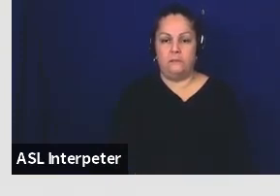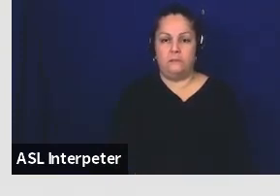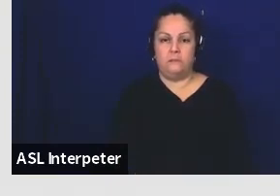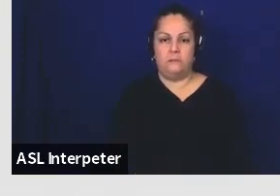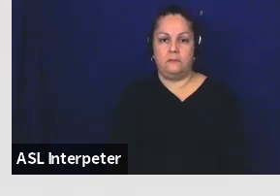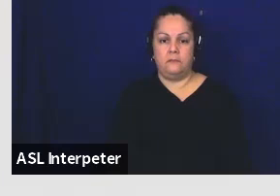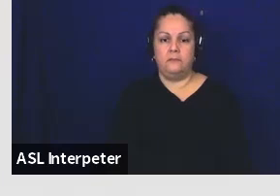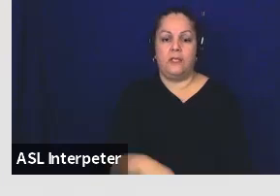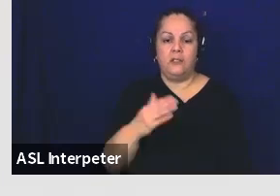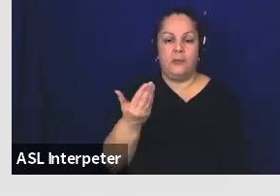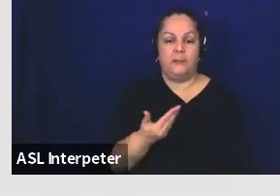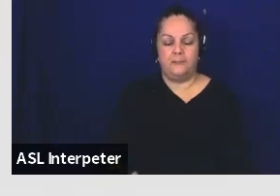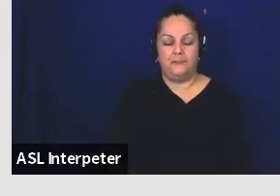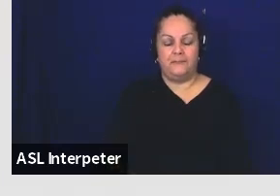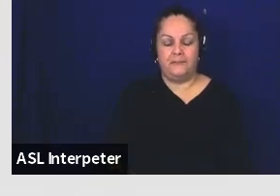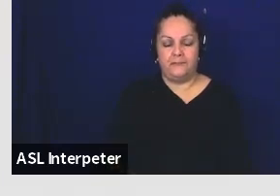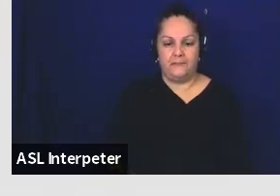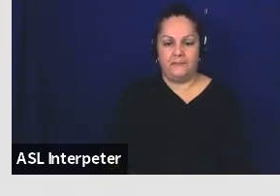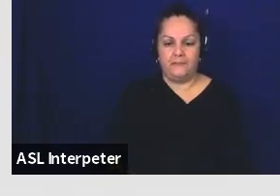You're very welcome.